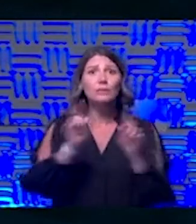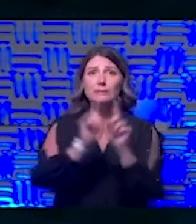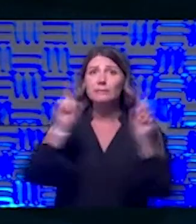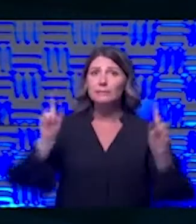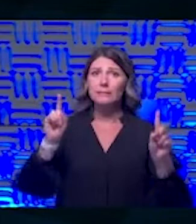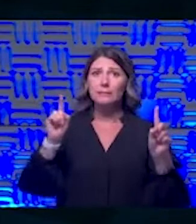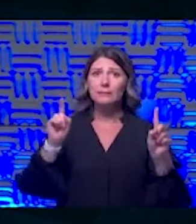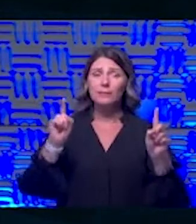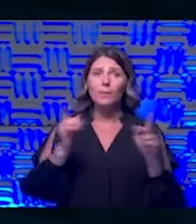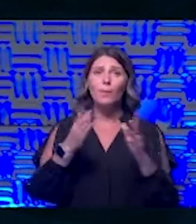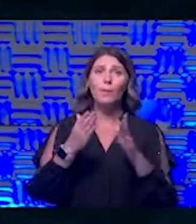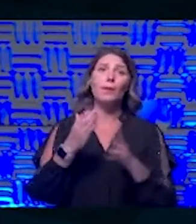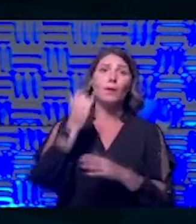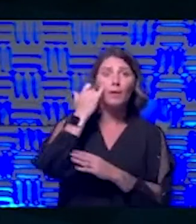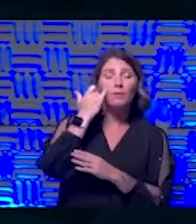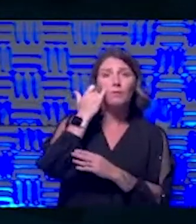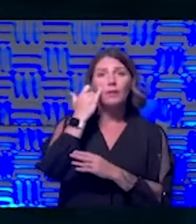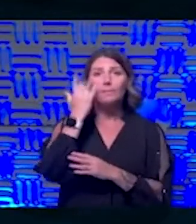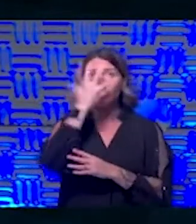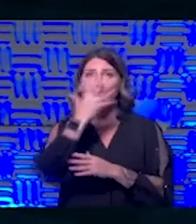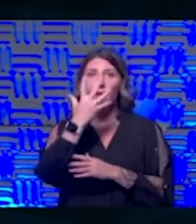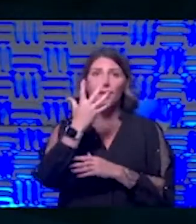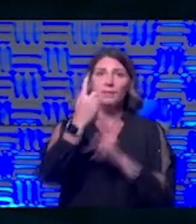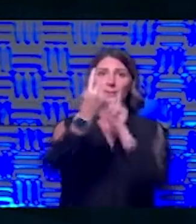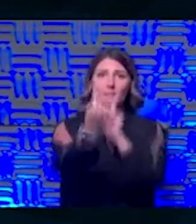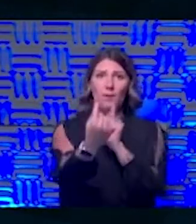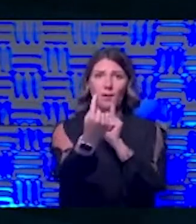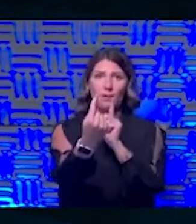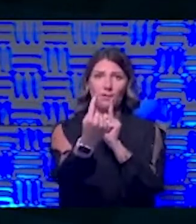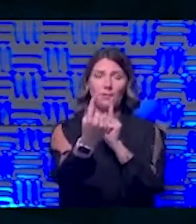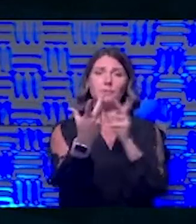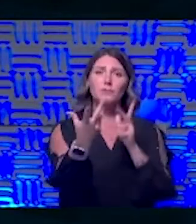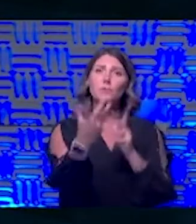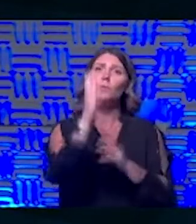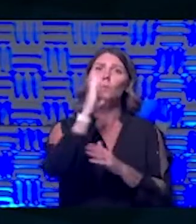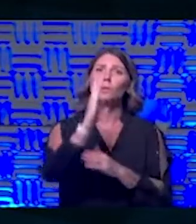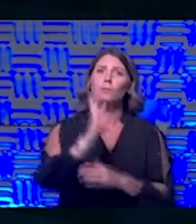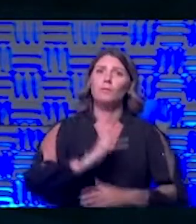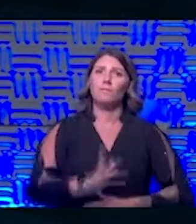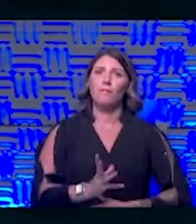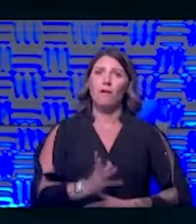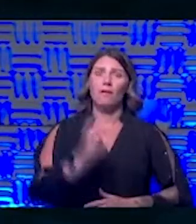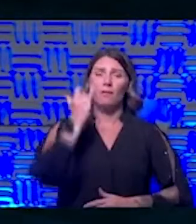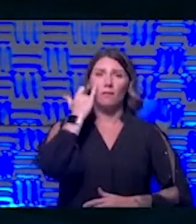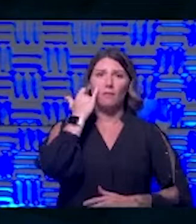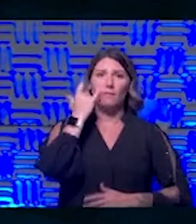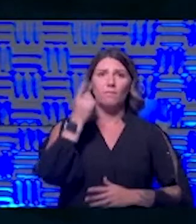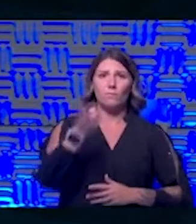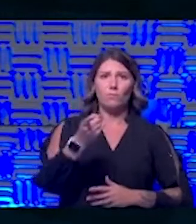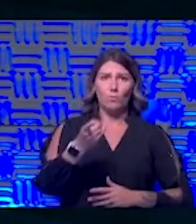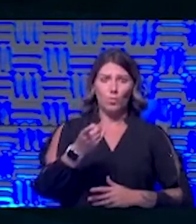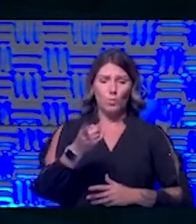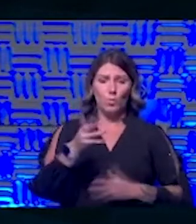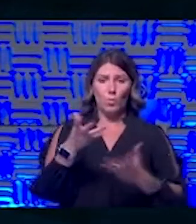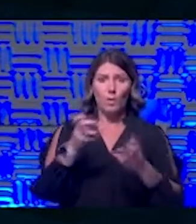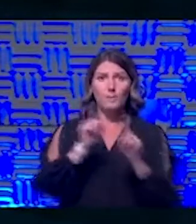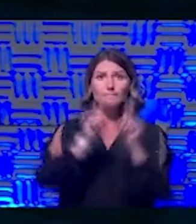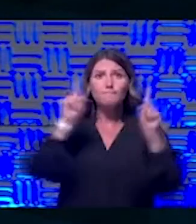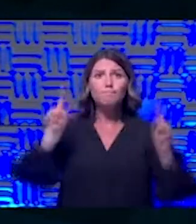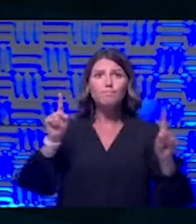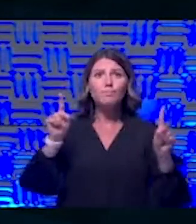through a technological interface, is going to be probably enough. It's going to feel better than you think. Sure, it's going to remind